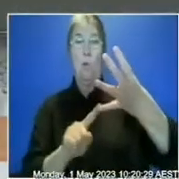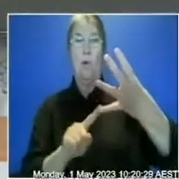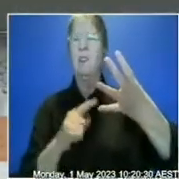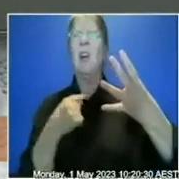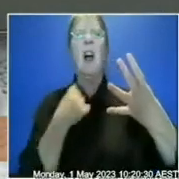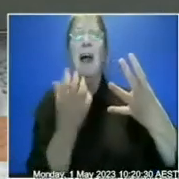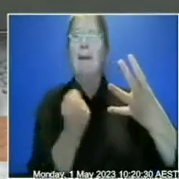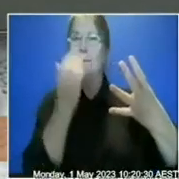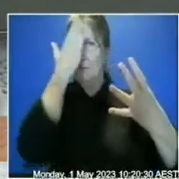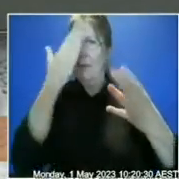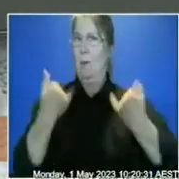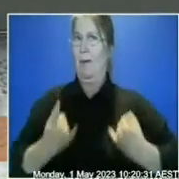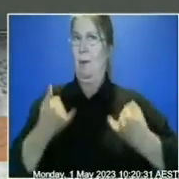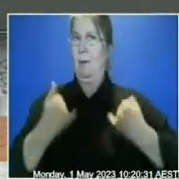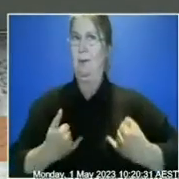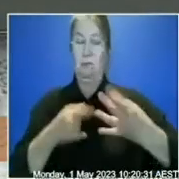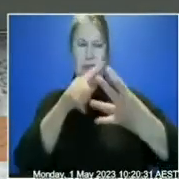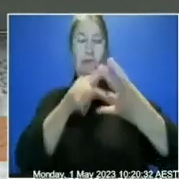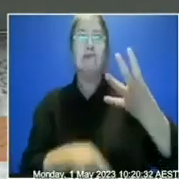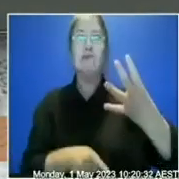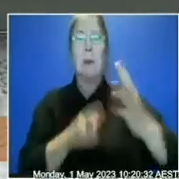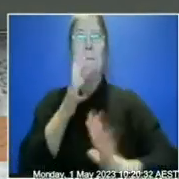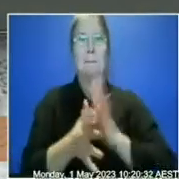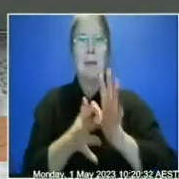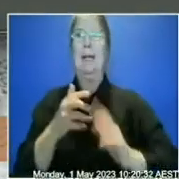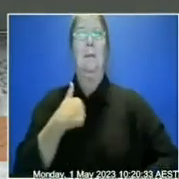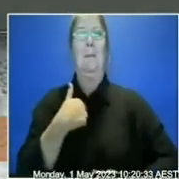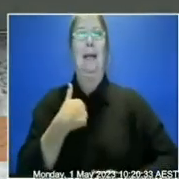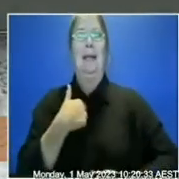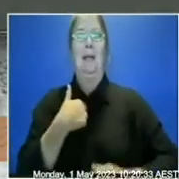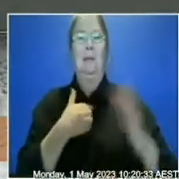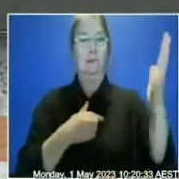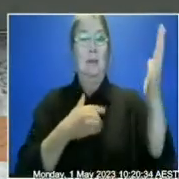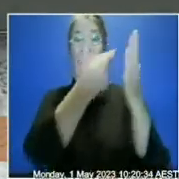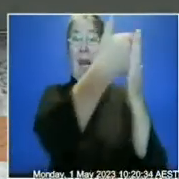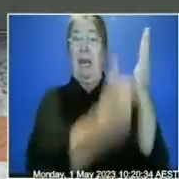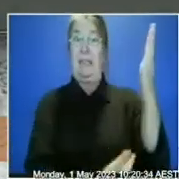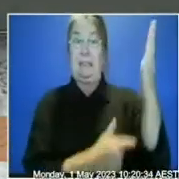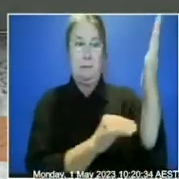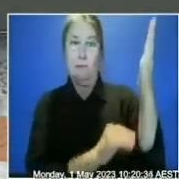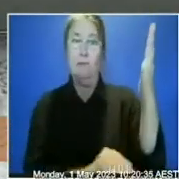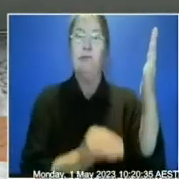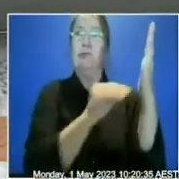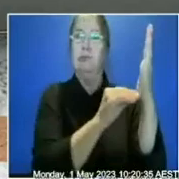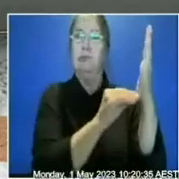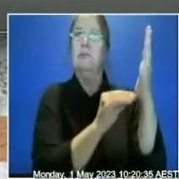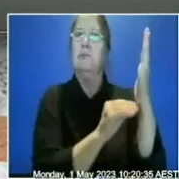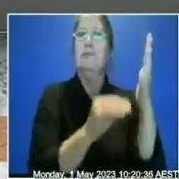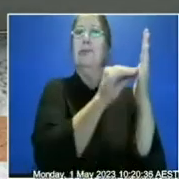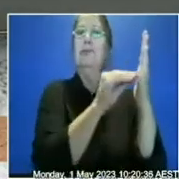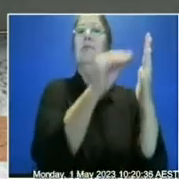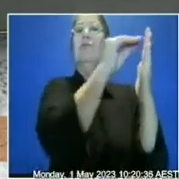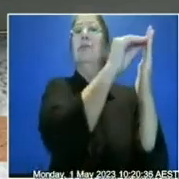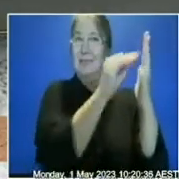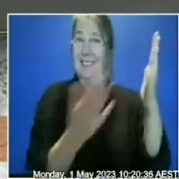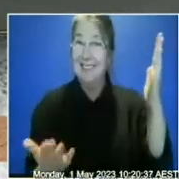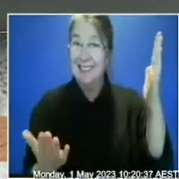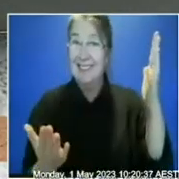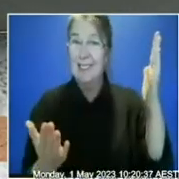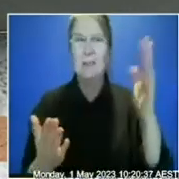practice? Assuming I was on a FRO, how long would it take, a family reunification